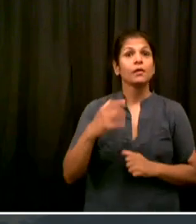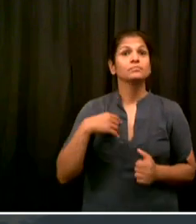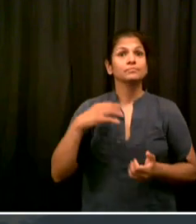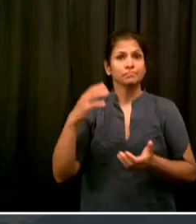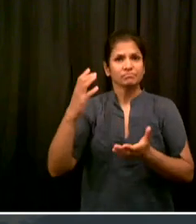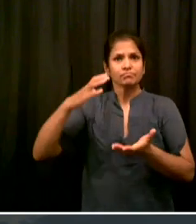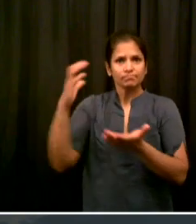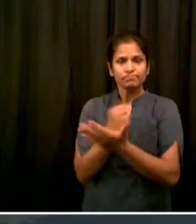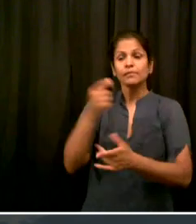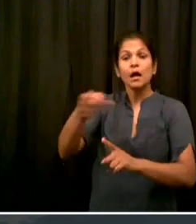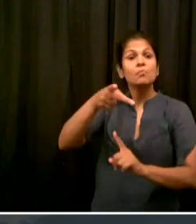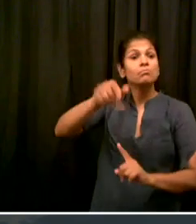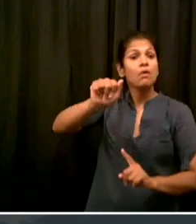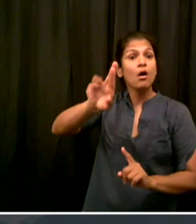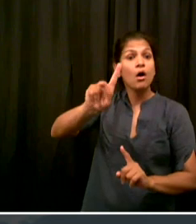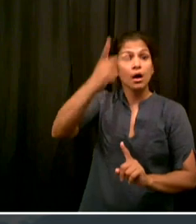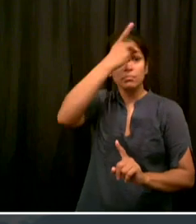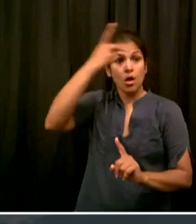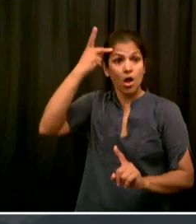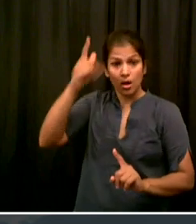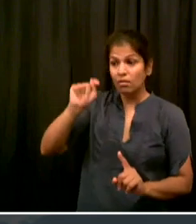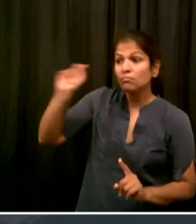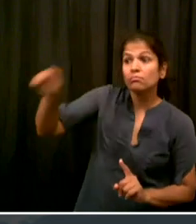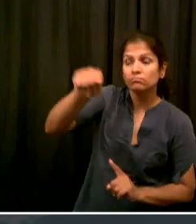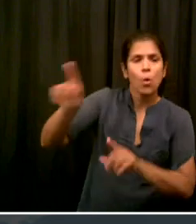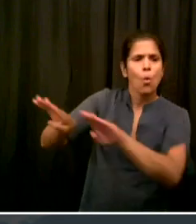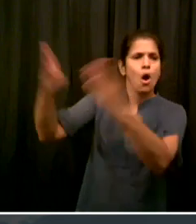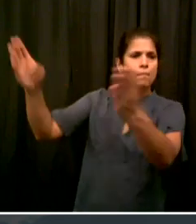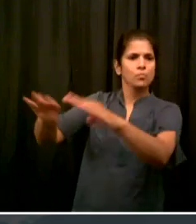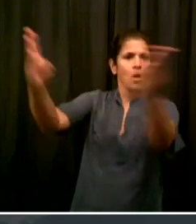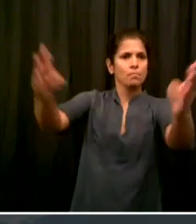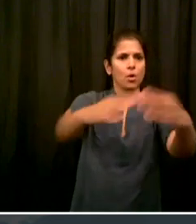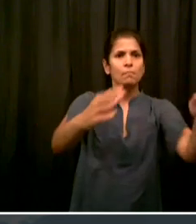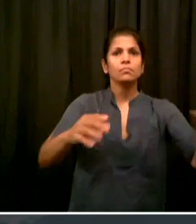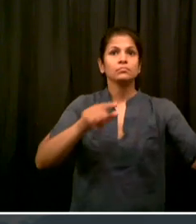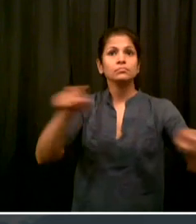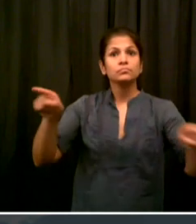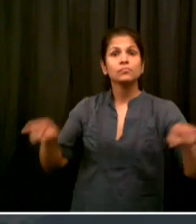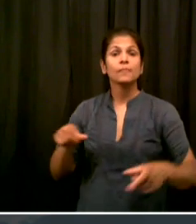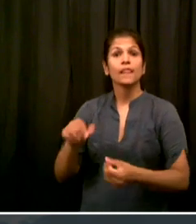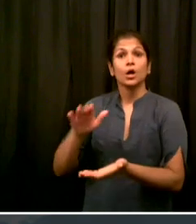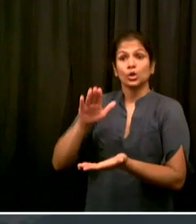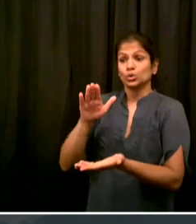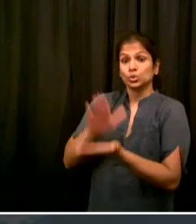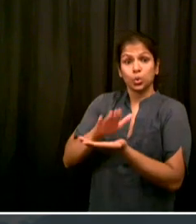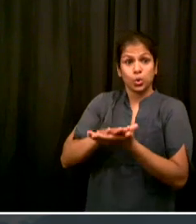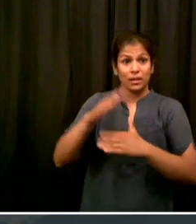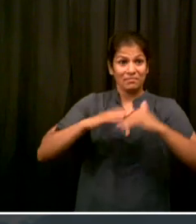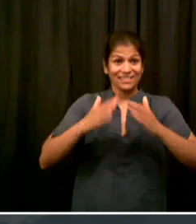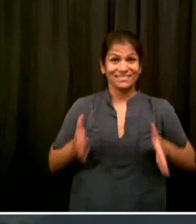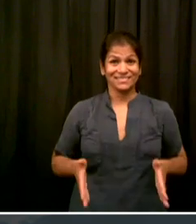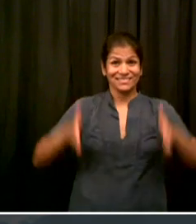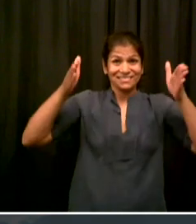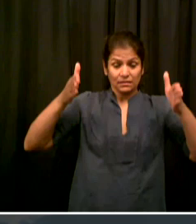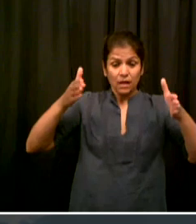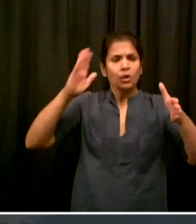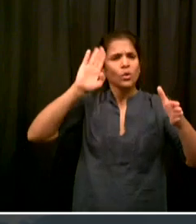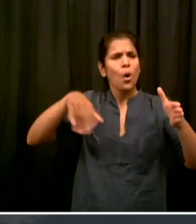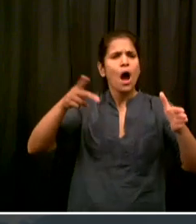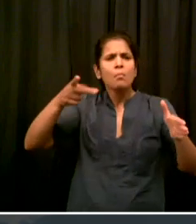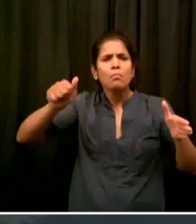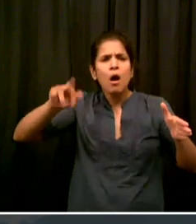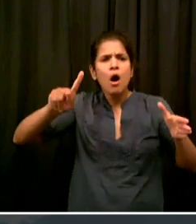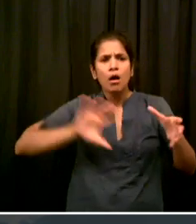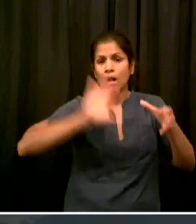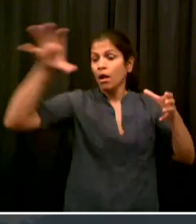focus on the 27 neighborhoods hardest hit by COVID-19. We're going to prioritize making sure that they get options for